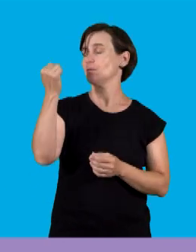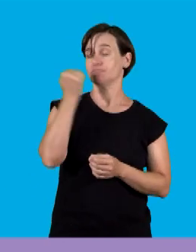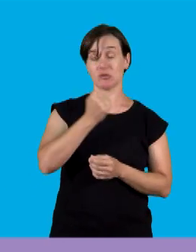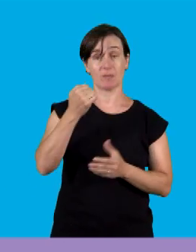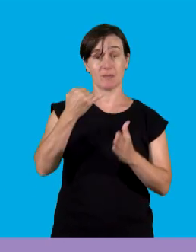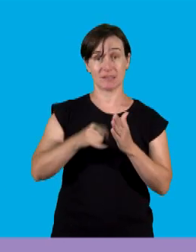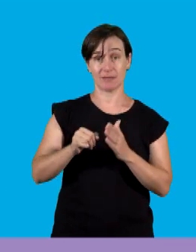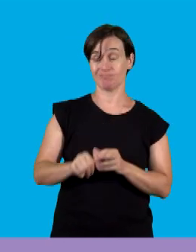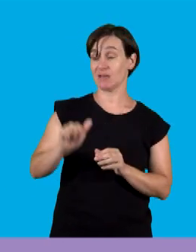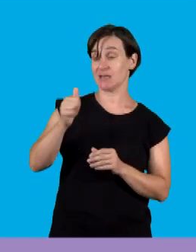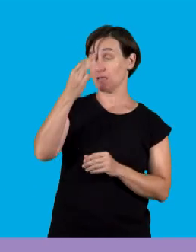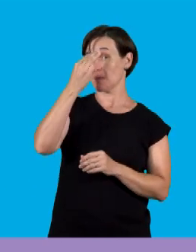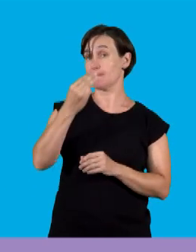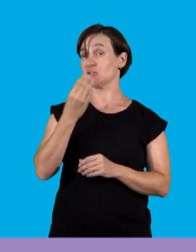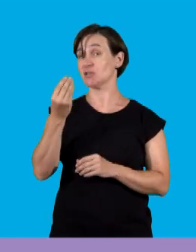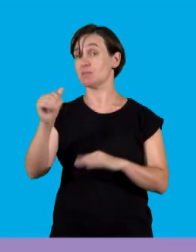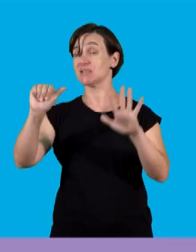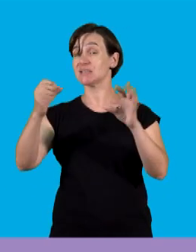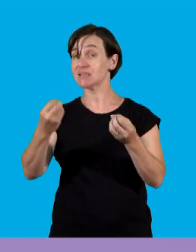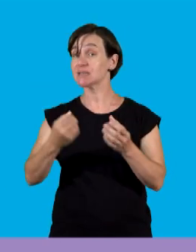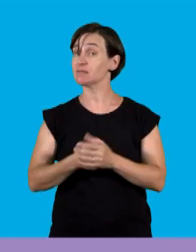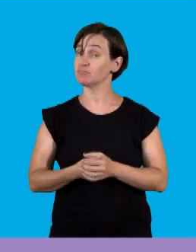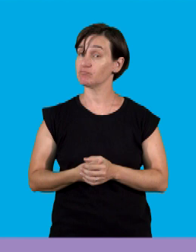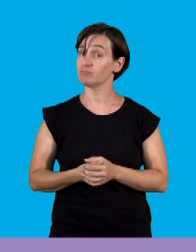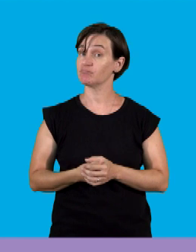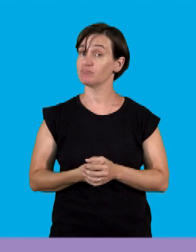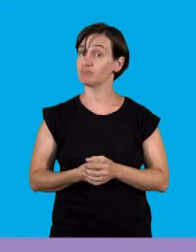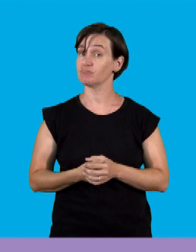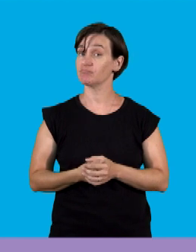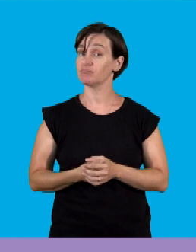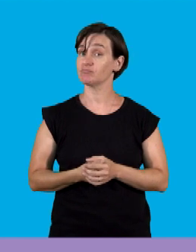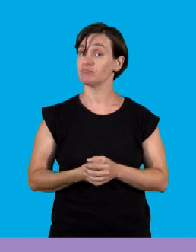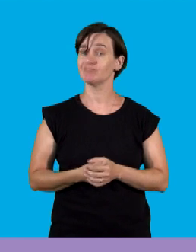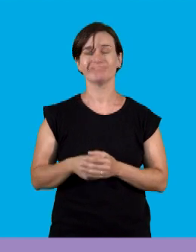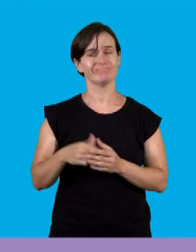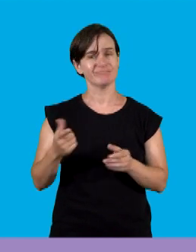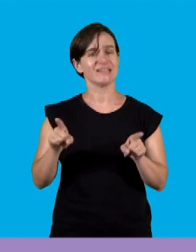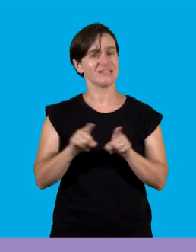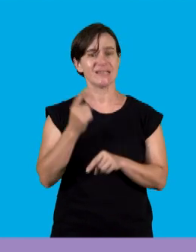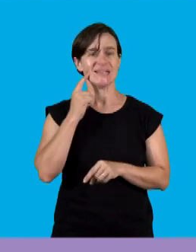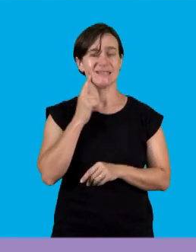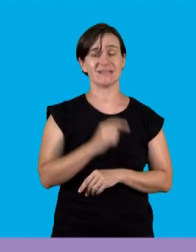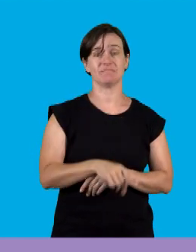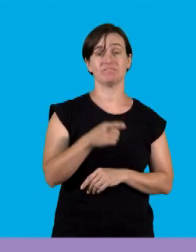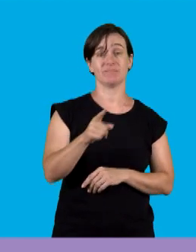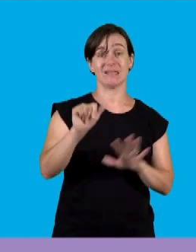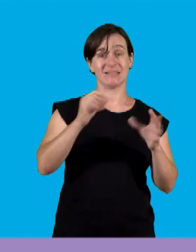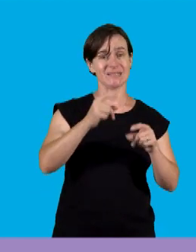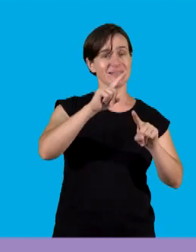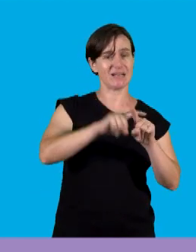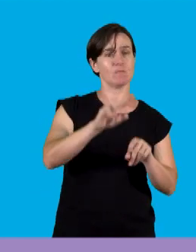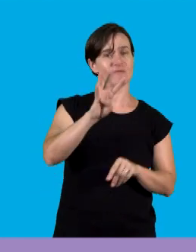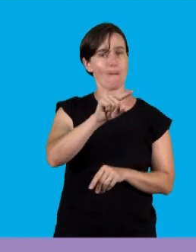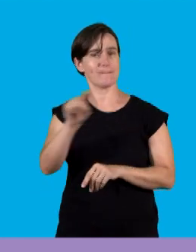Or rather the 60th term? What about the 60th term? Remember, all we need to do is just multiply by 4